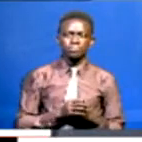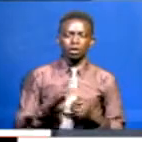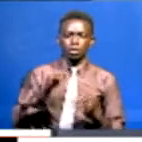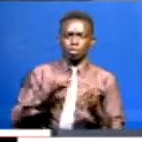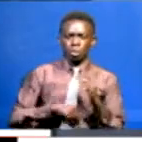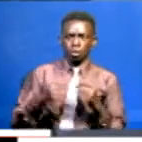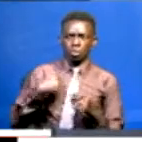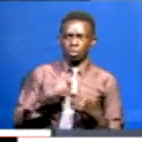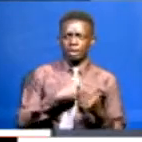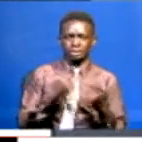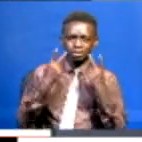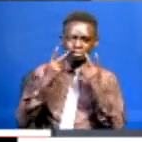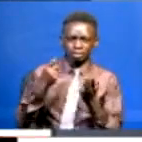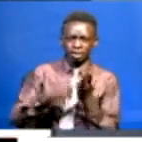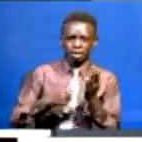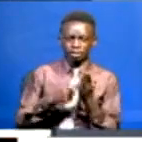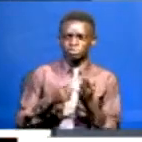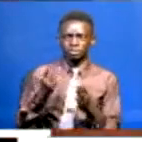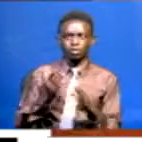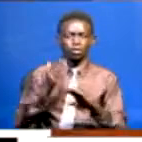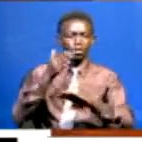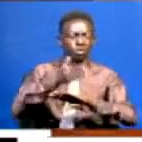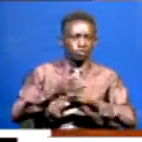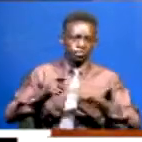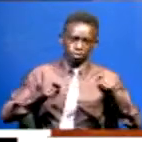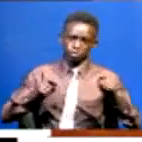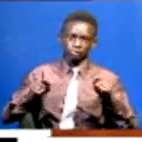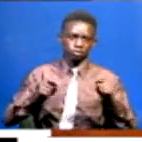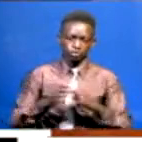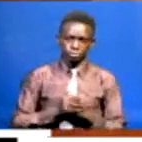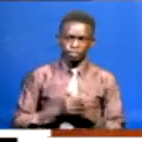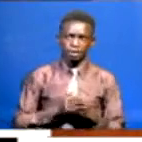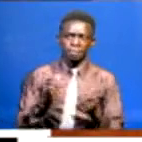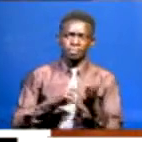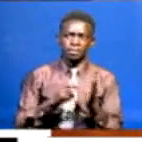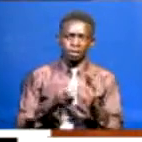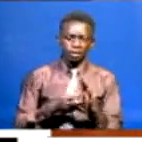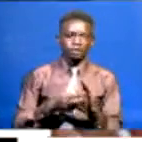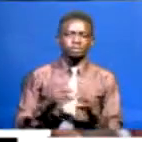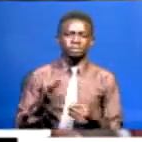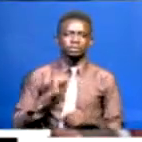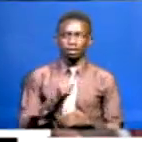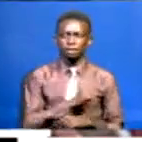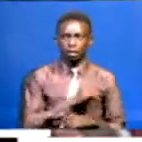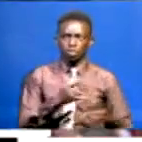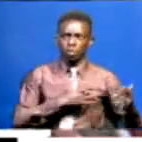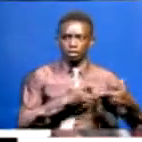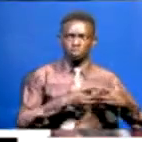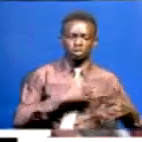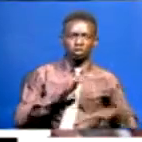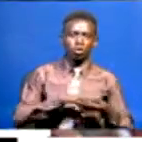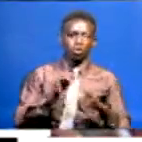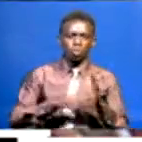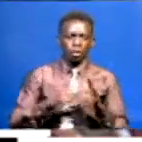the control of the generator. Senators concerned about the impact of emissions of generators